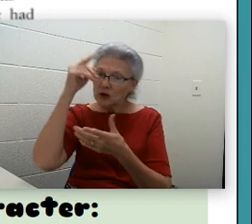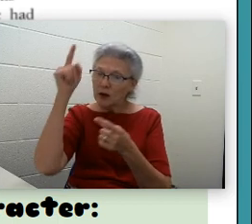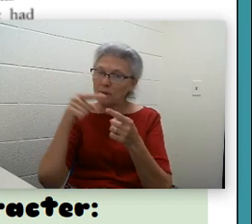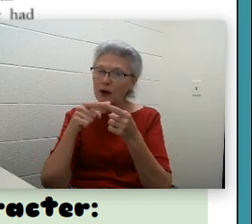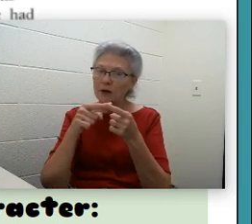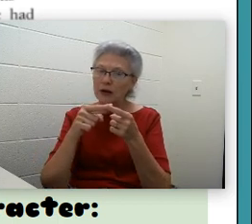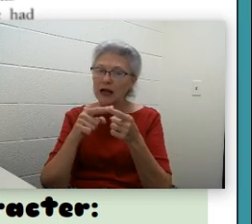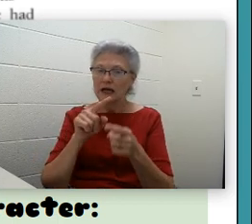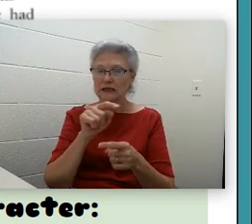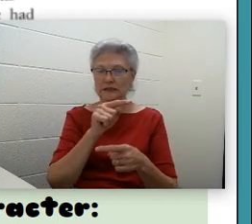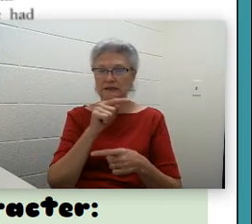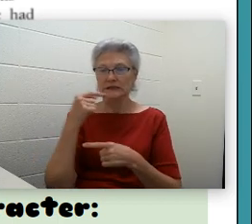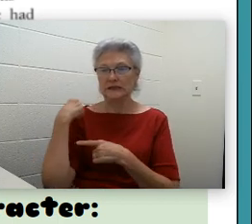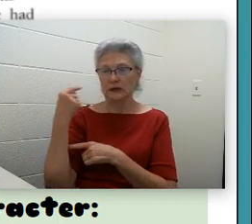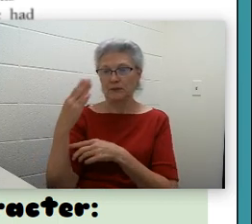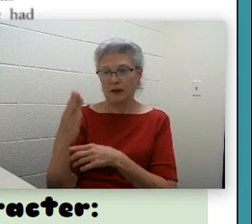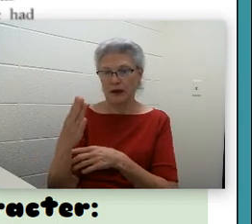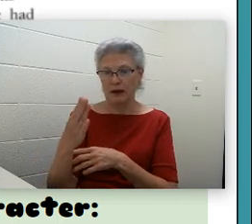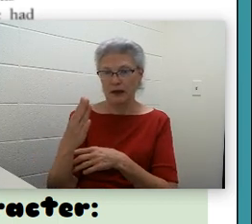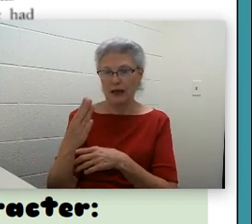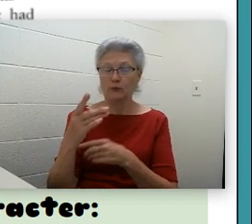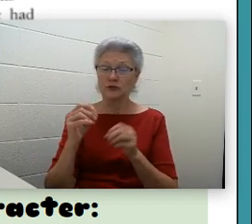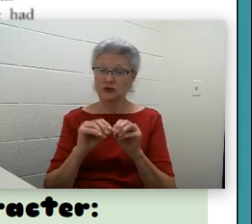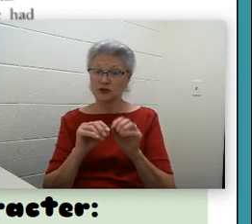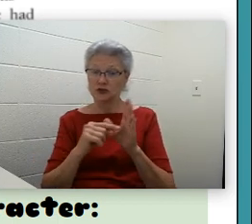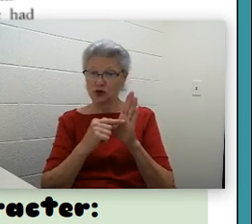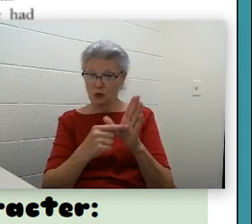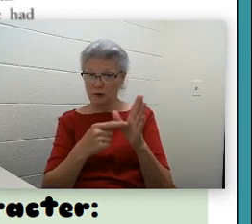she's revealing about herself.